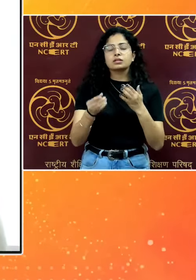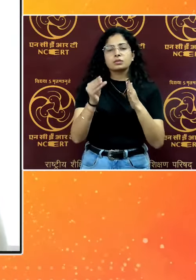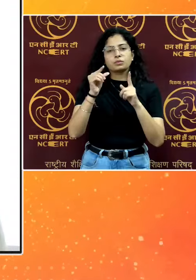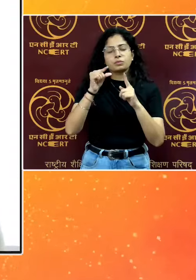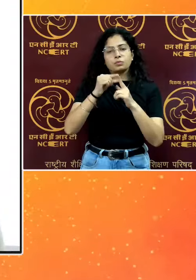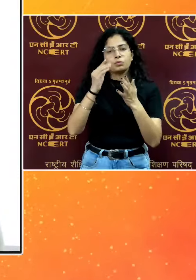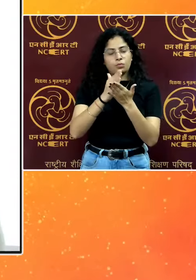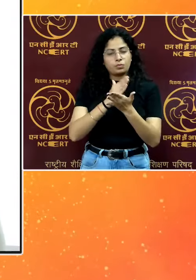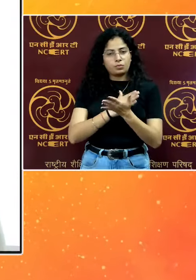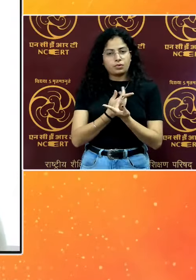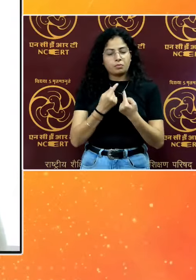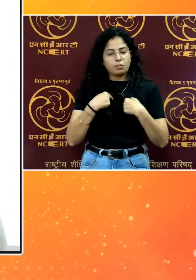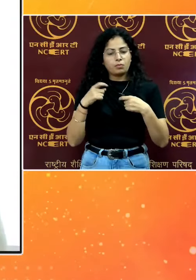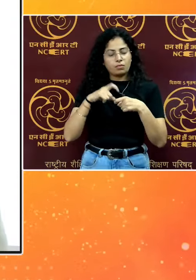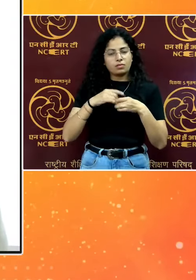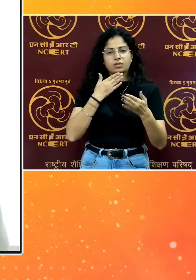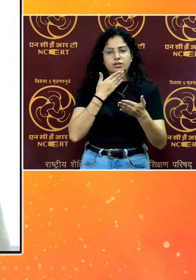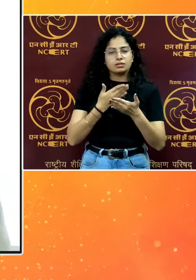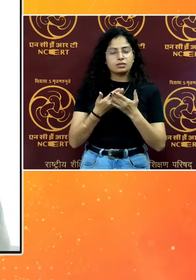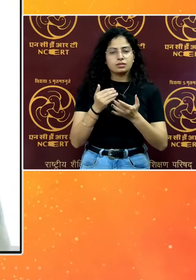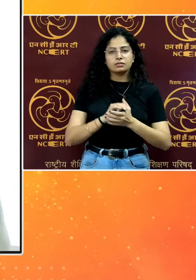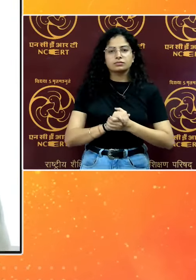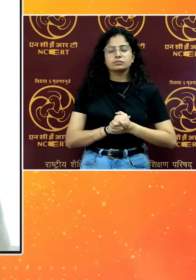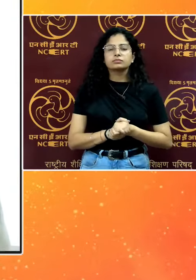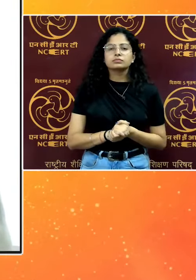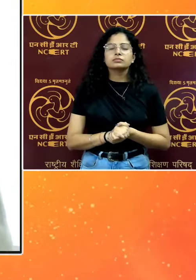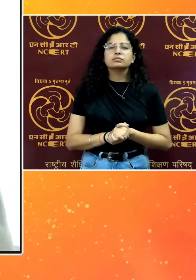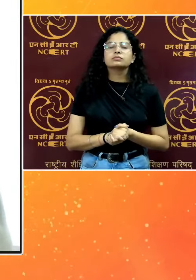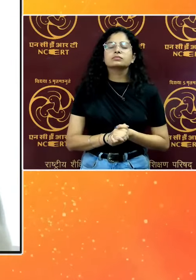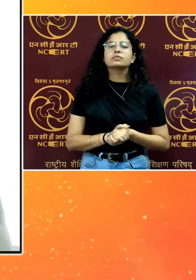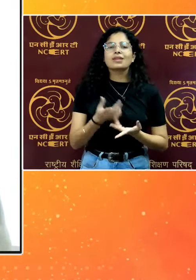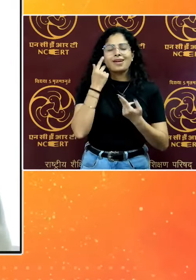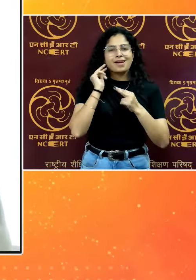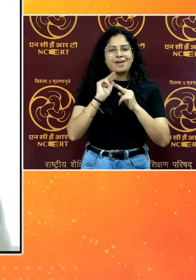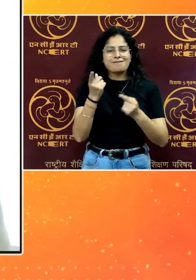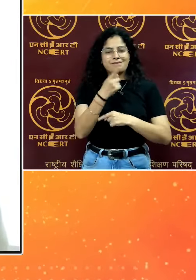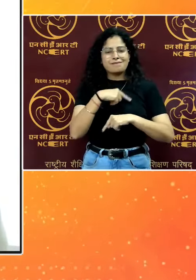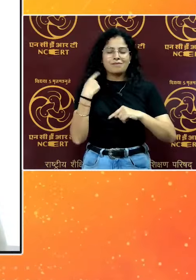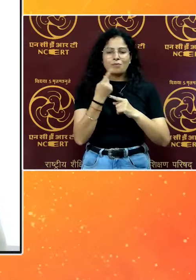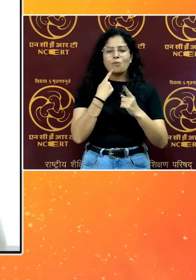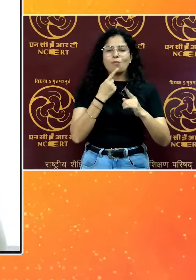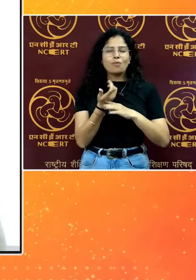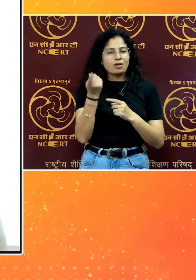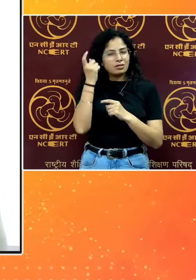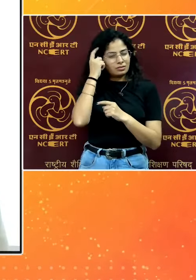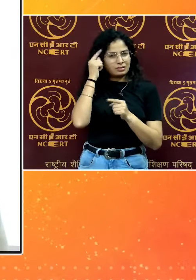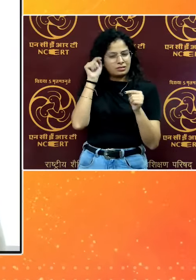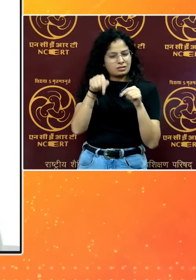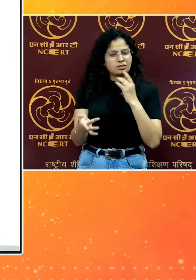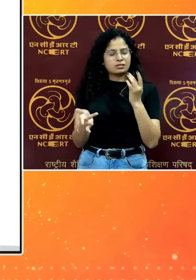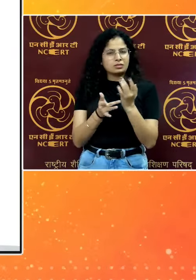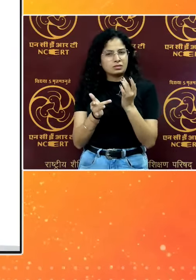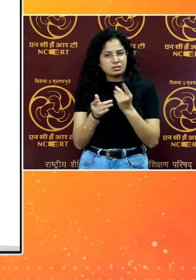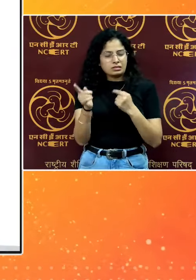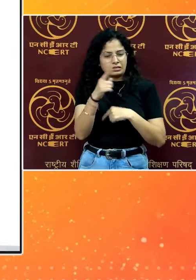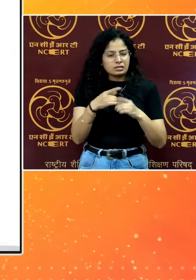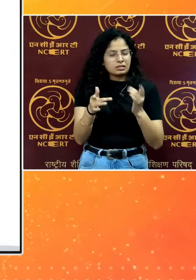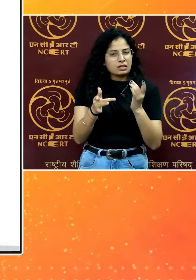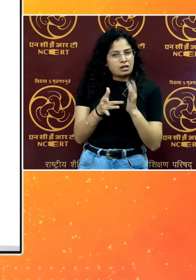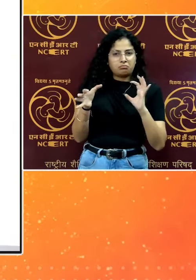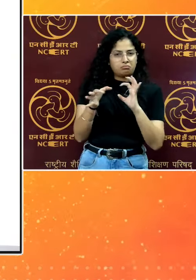program. And when we speak about technology, all of us are glued with technology